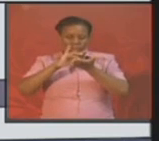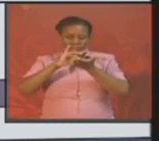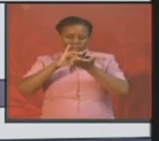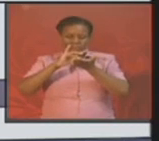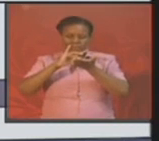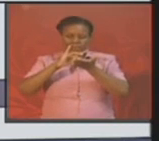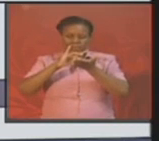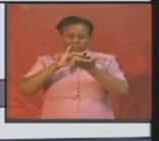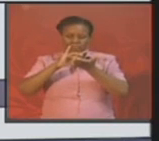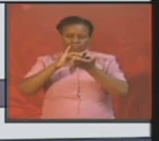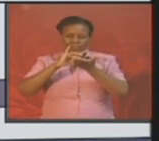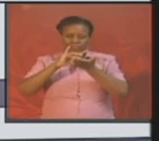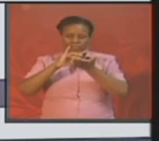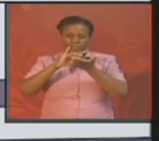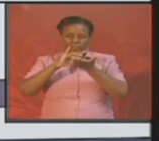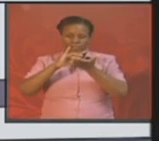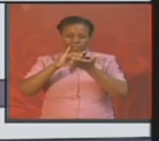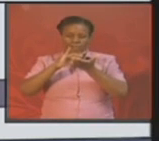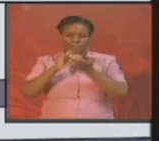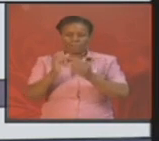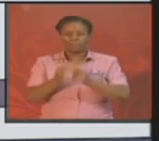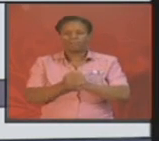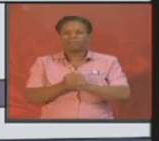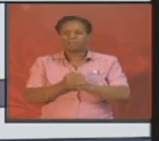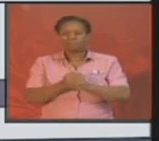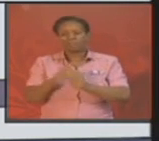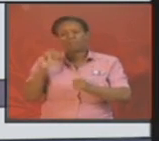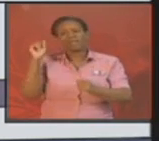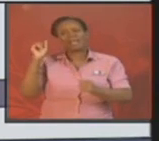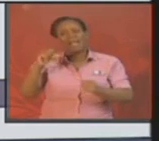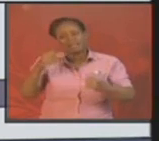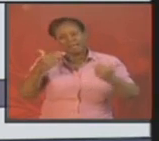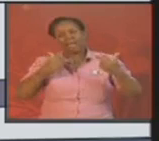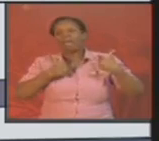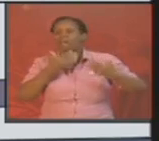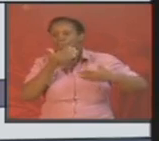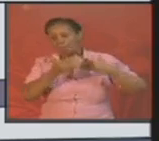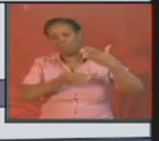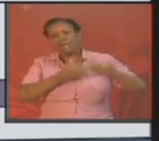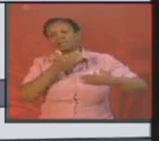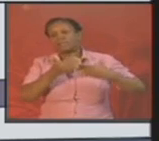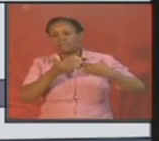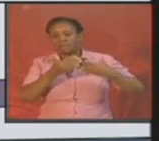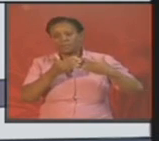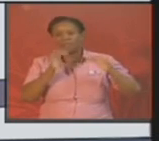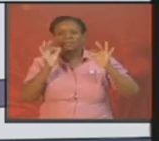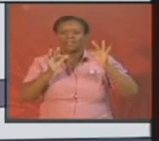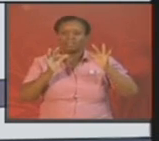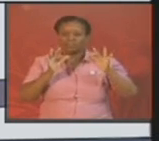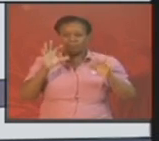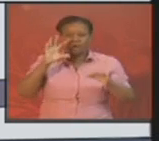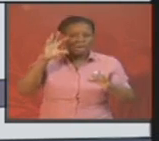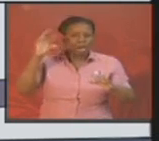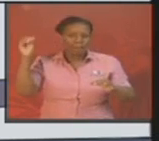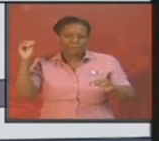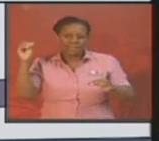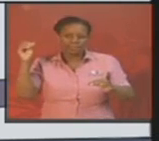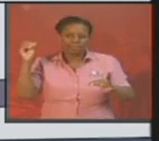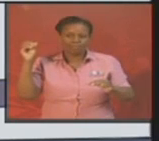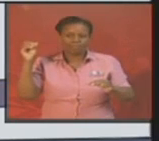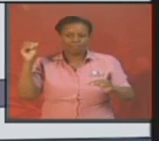Inspectorate, there are SOPs or procedures that must be followed when a complaint is made regarding, let's say, fake